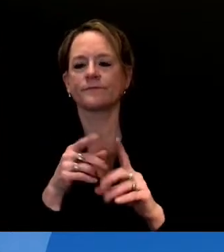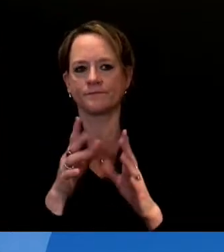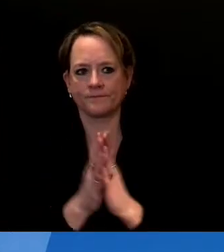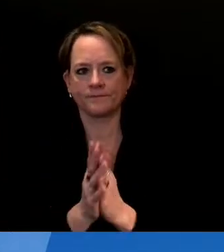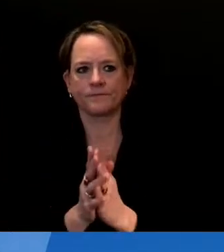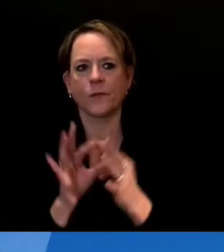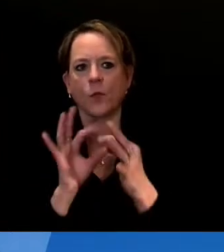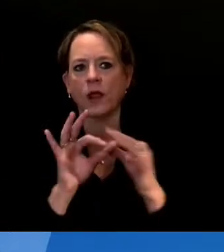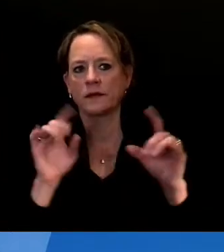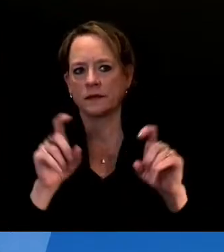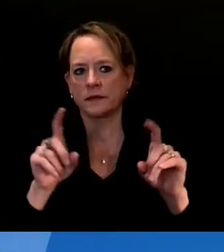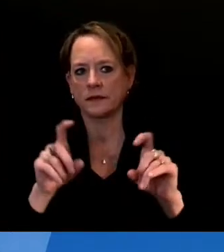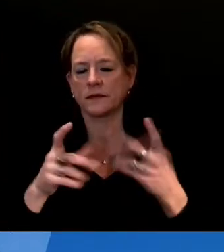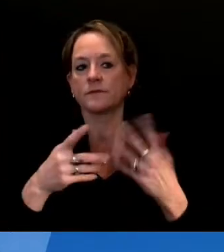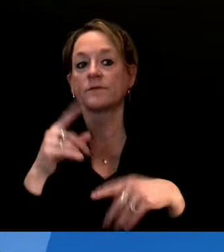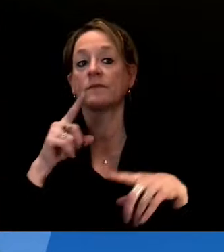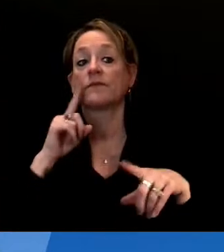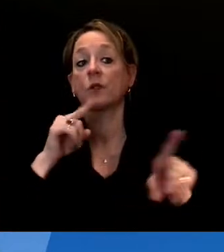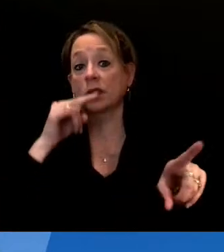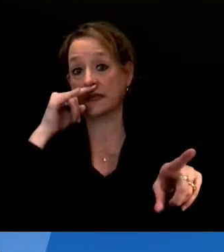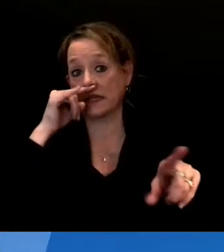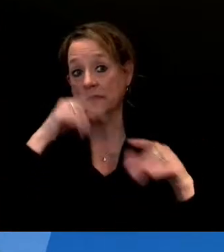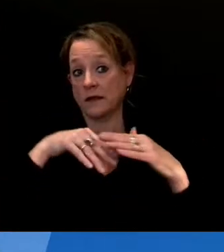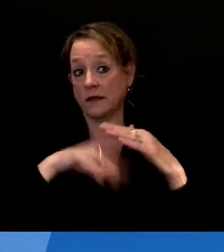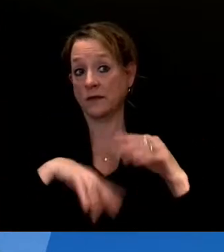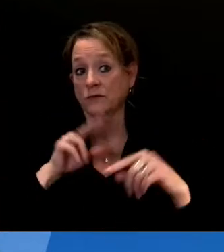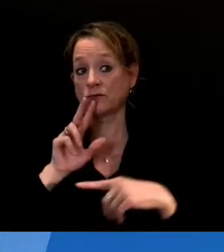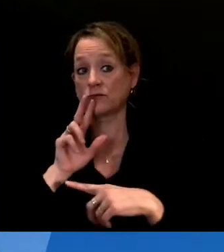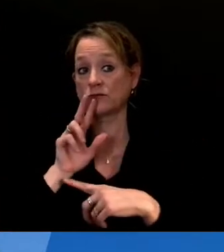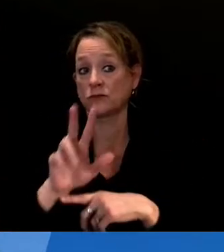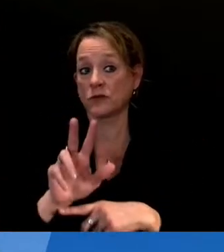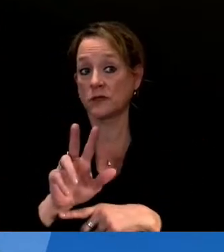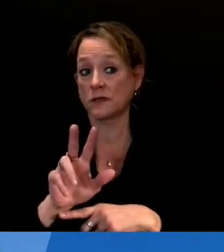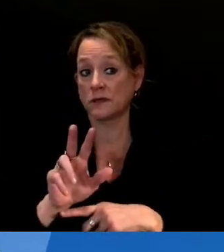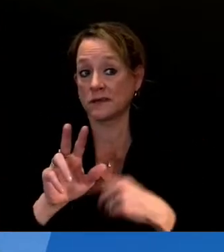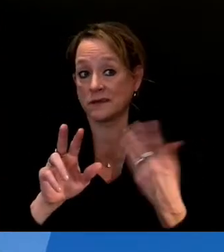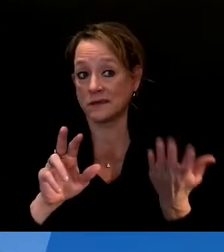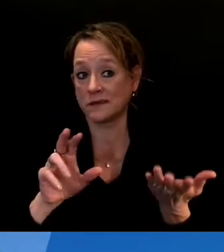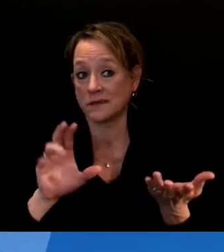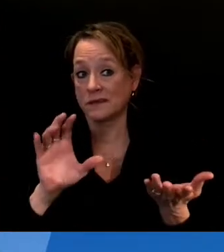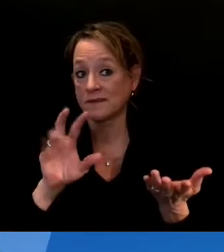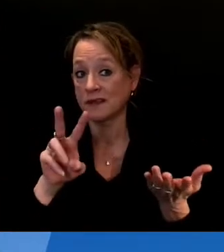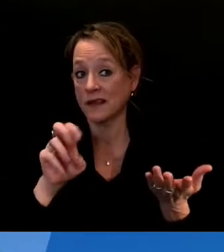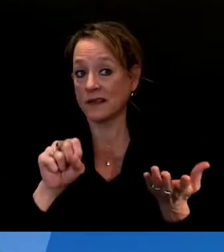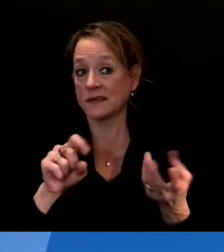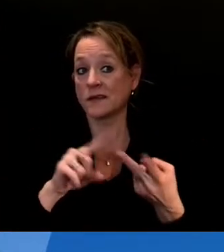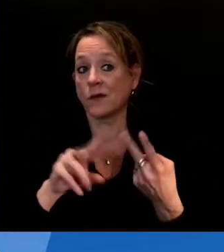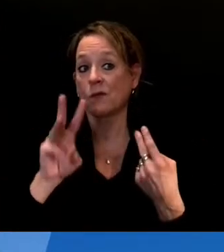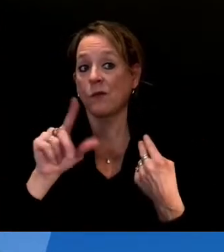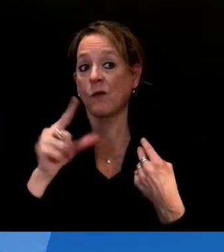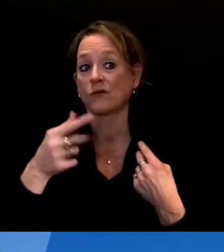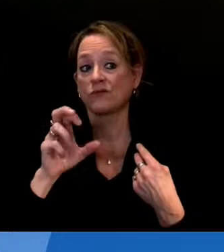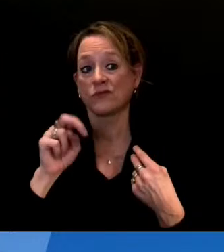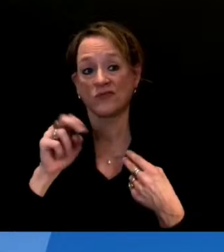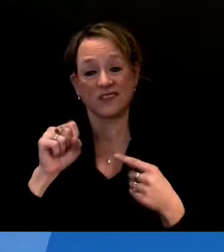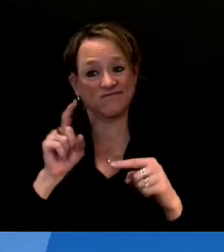population that pharmacy chains like CVS and Walgreens can't serve, and they're often, too young for school testing sites.